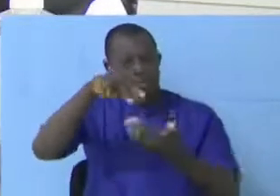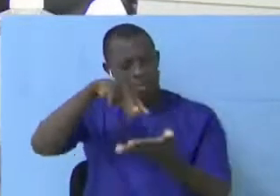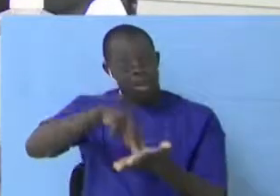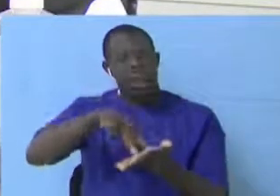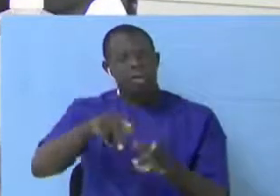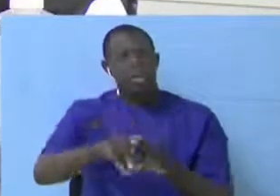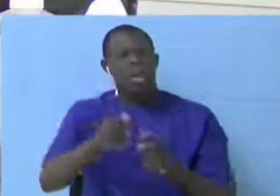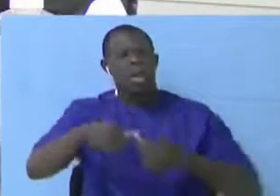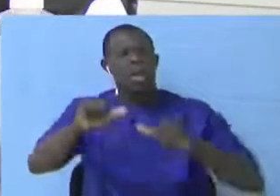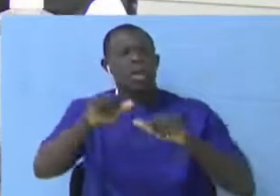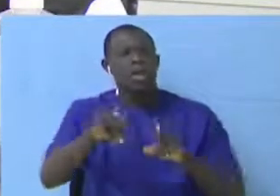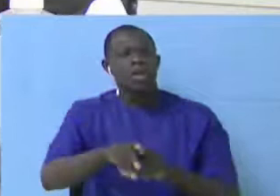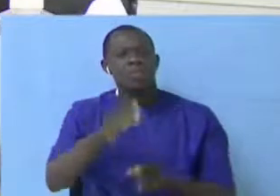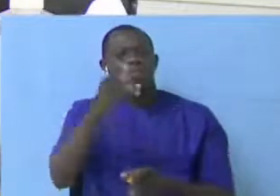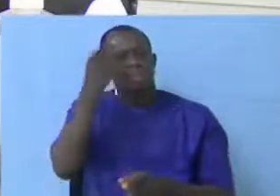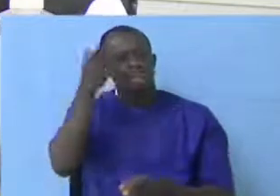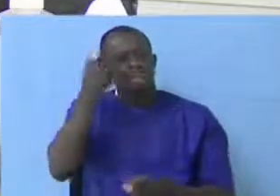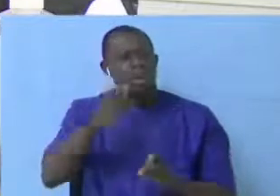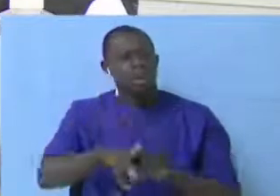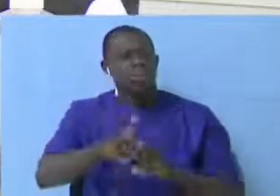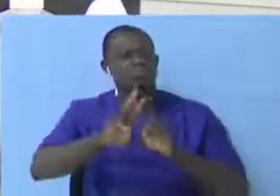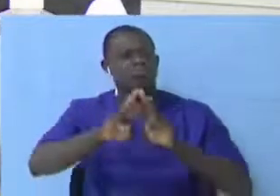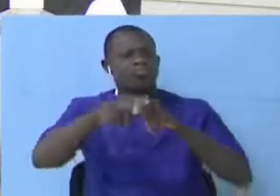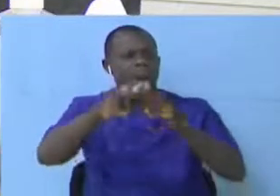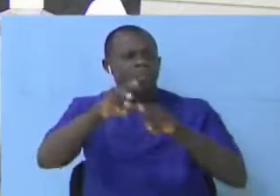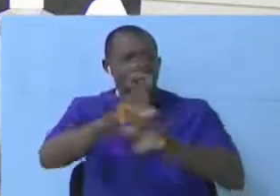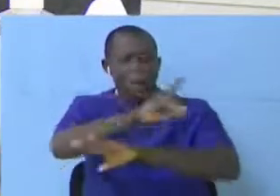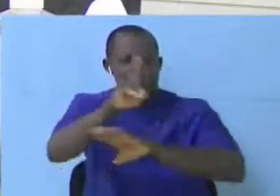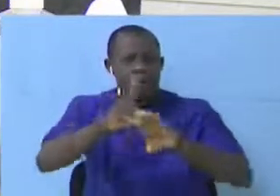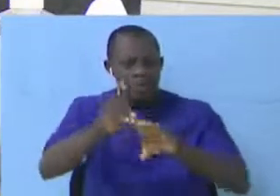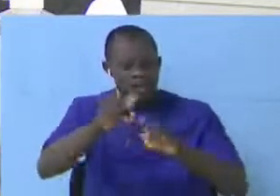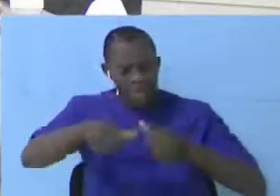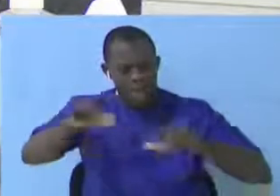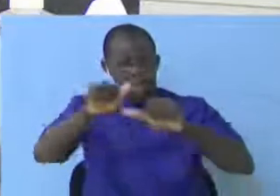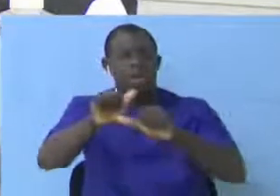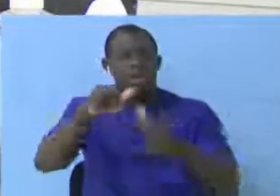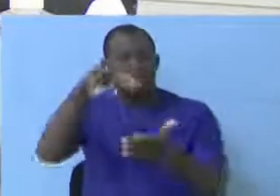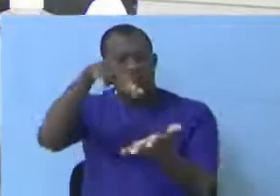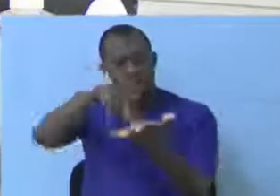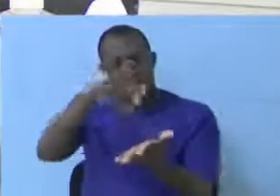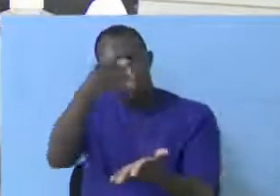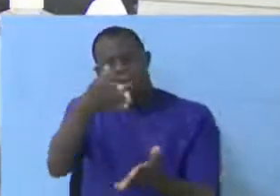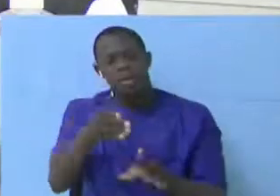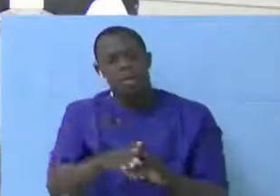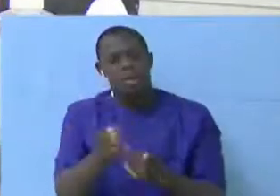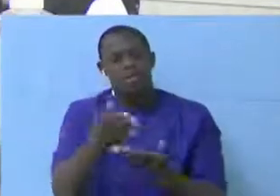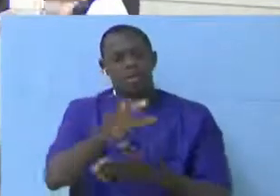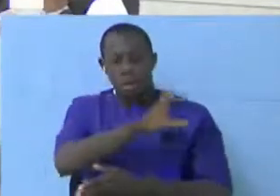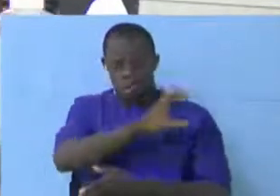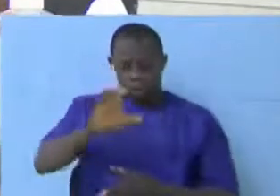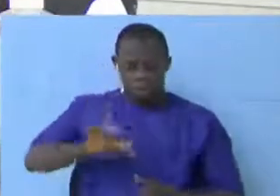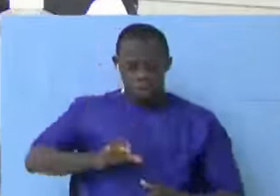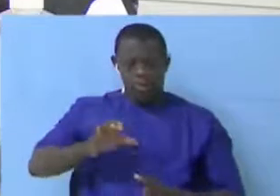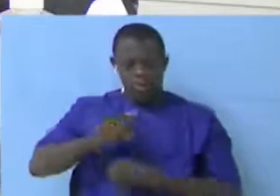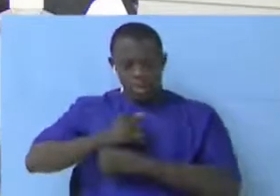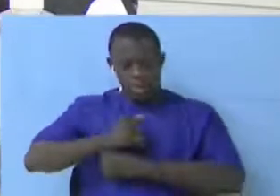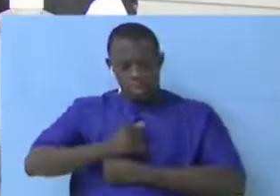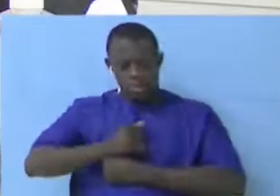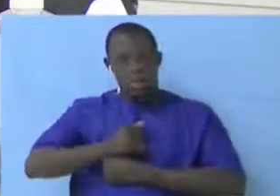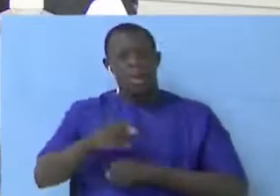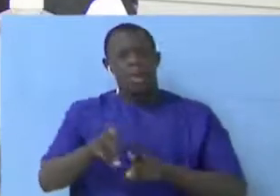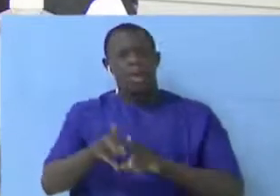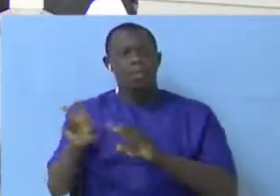around the ferry end. And the service chiefs were on the Navy side, like on the port side,